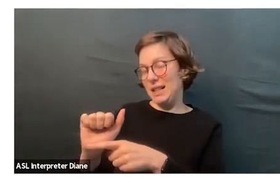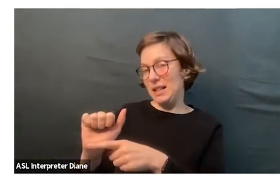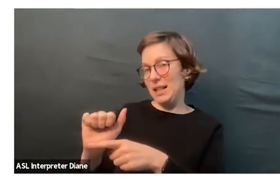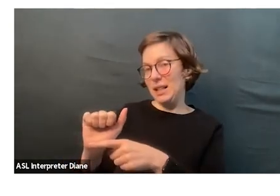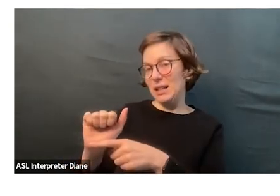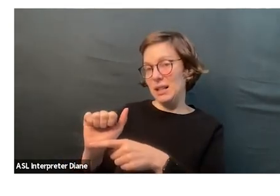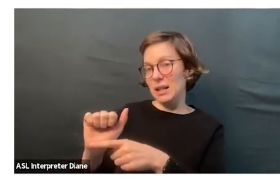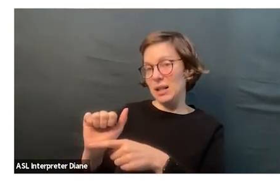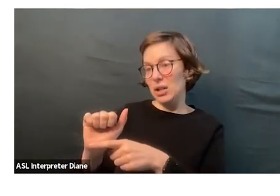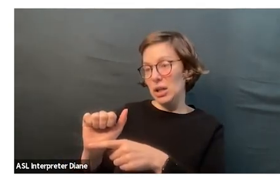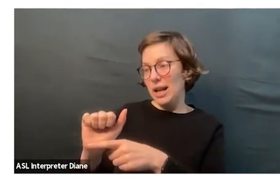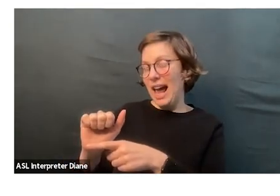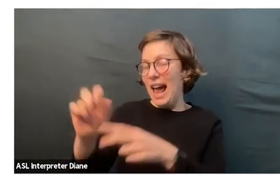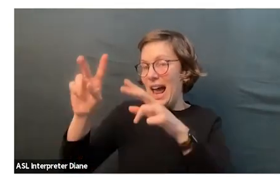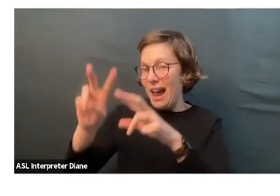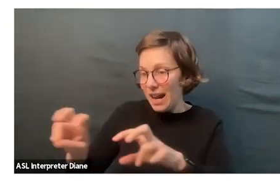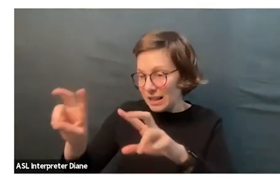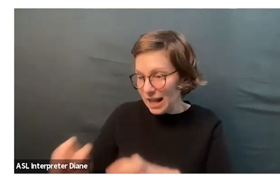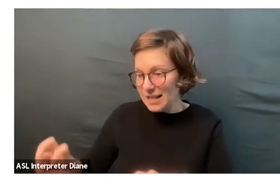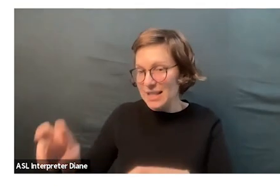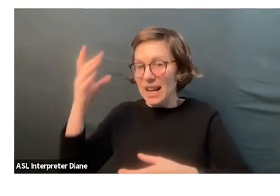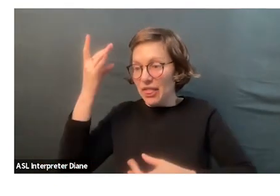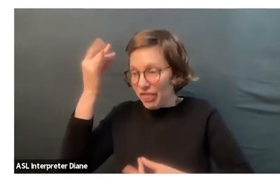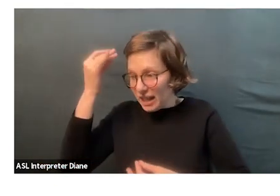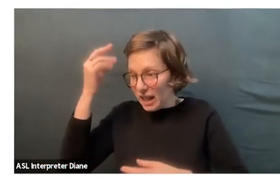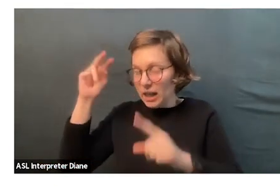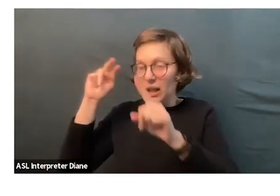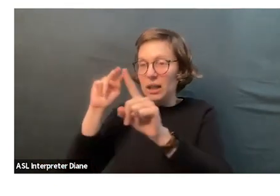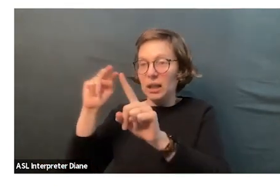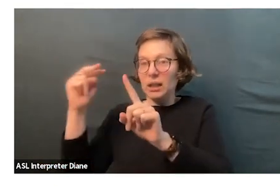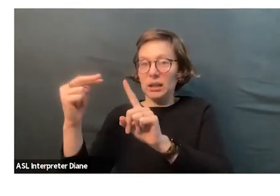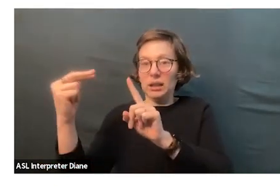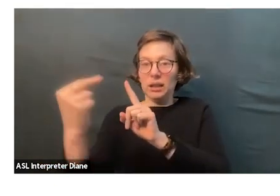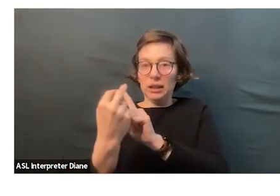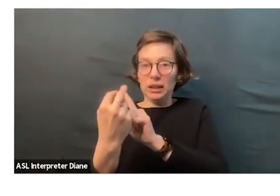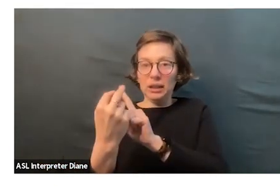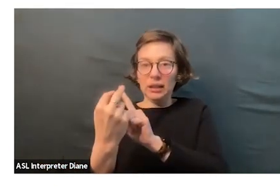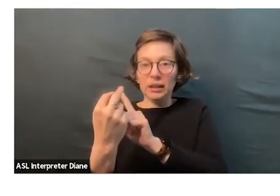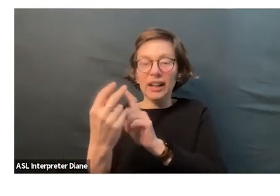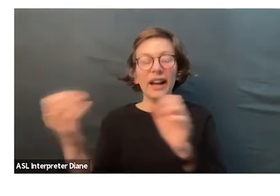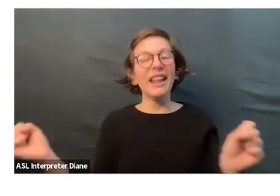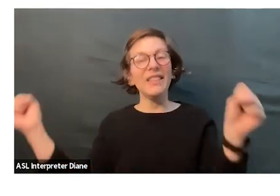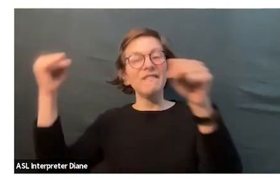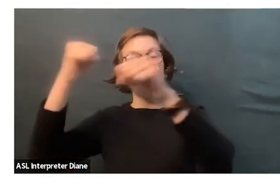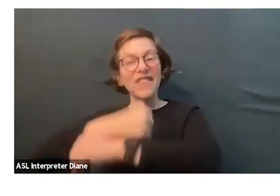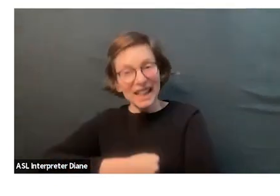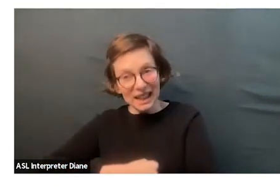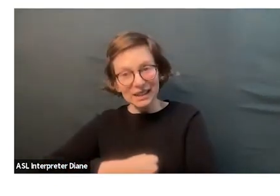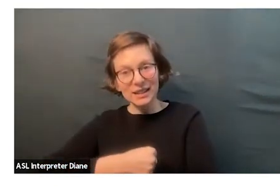open edu, and this is no exception at all, I learn a bunch of specific things, and a bunch of